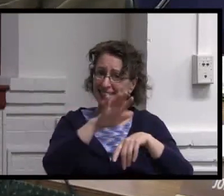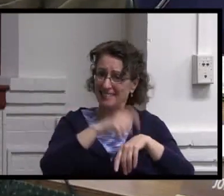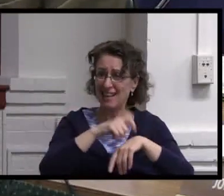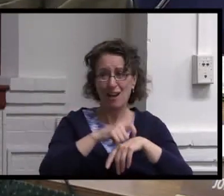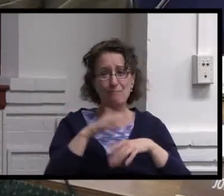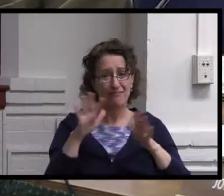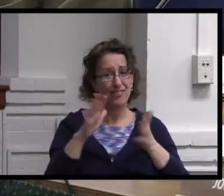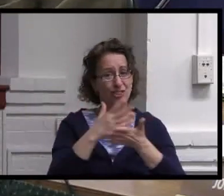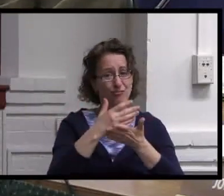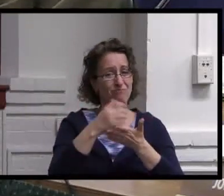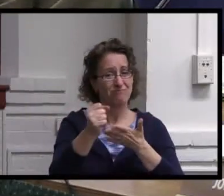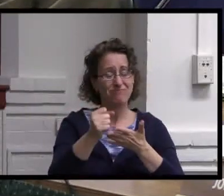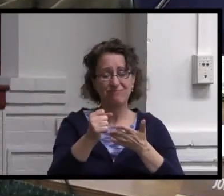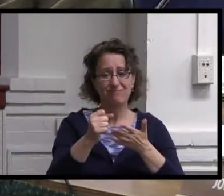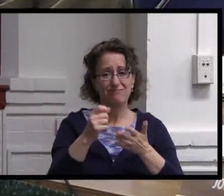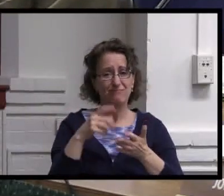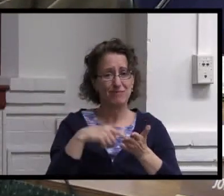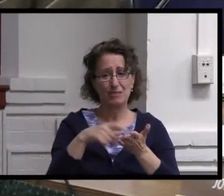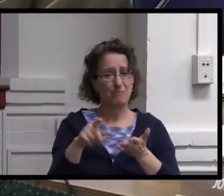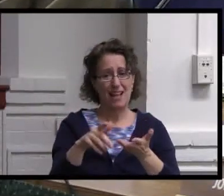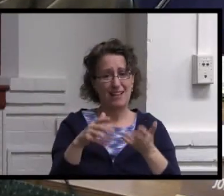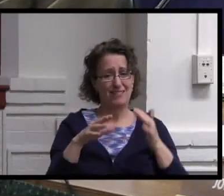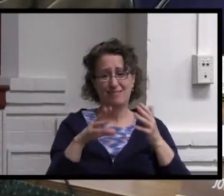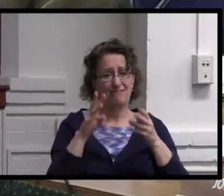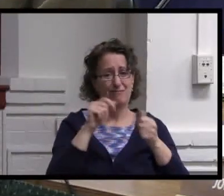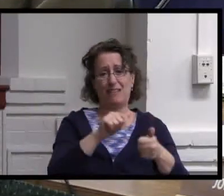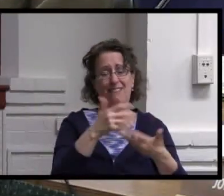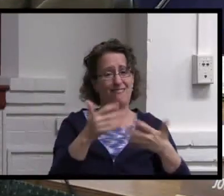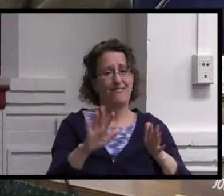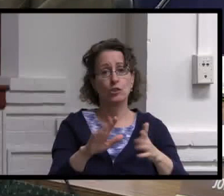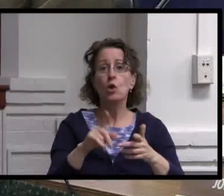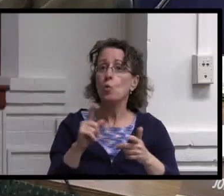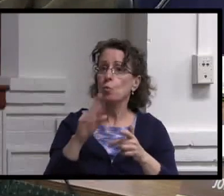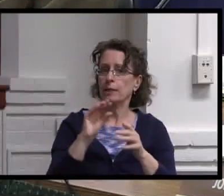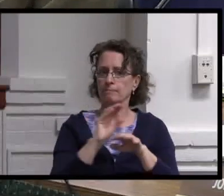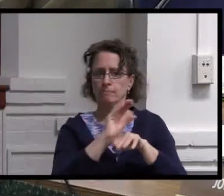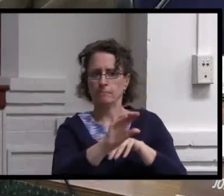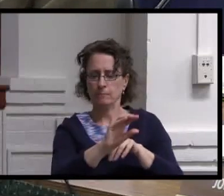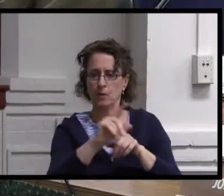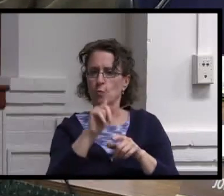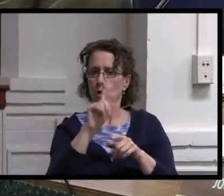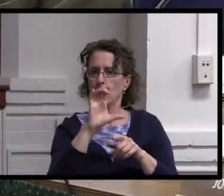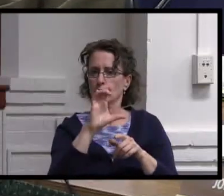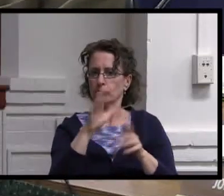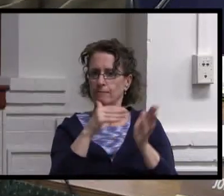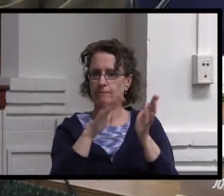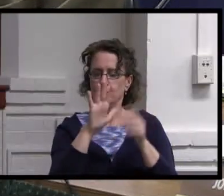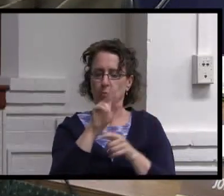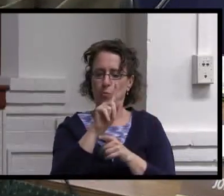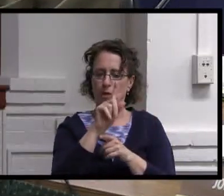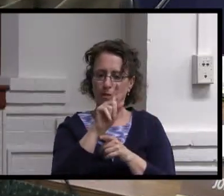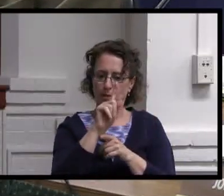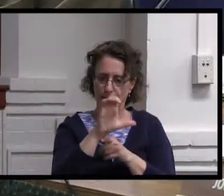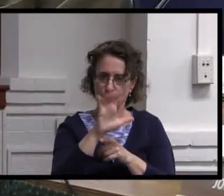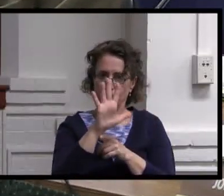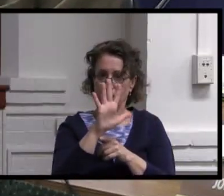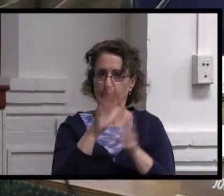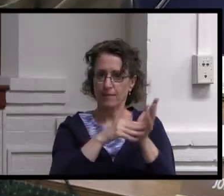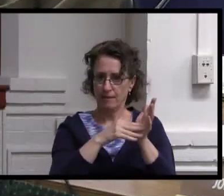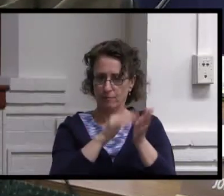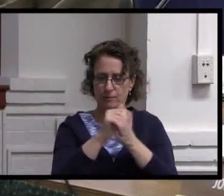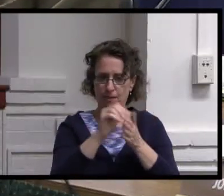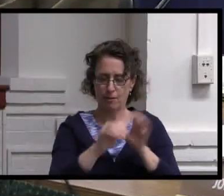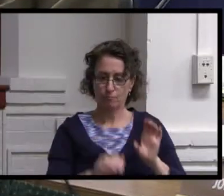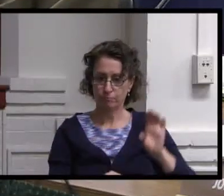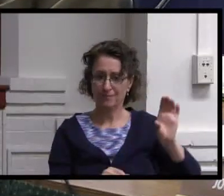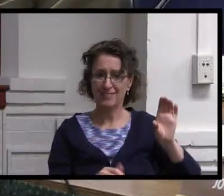We find we're getting to the point, we had $105,000 allocated for his services. We're up into the 90s now and